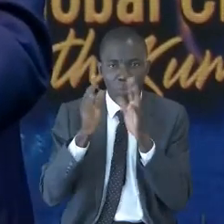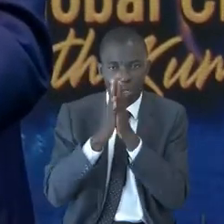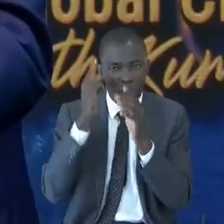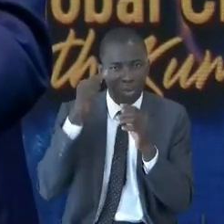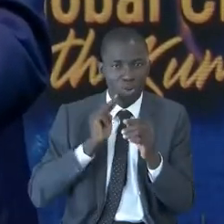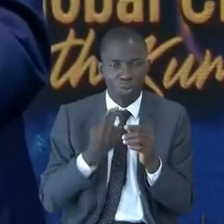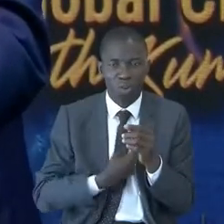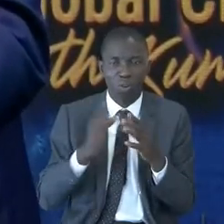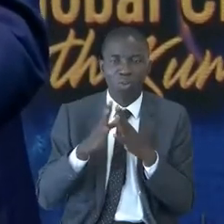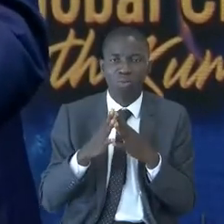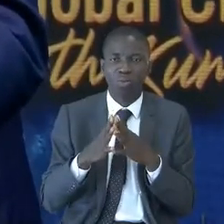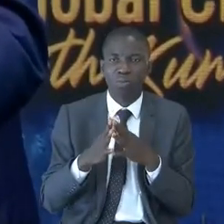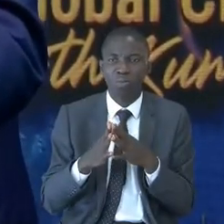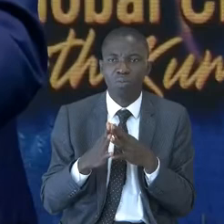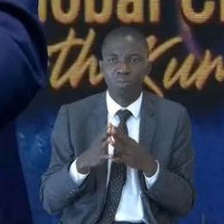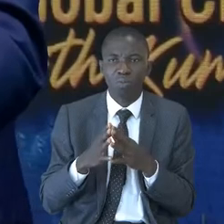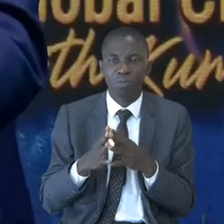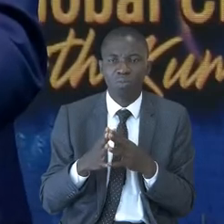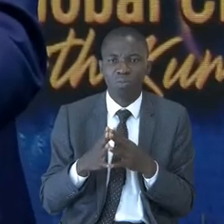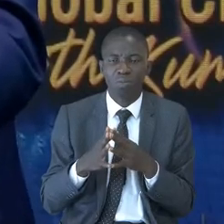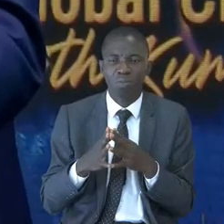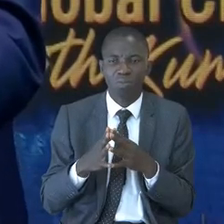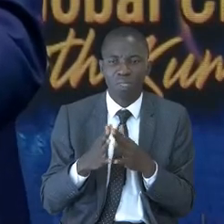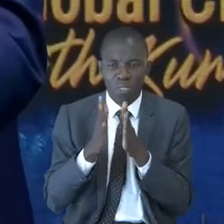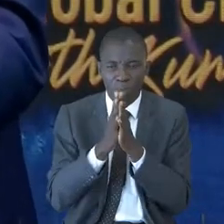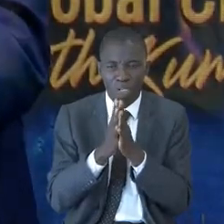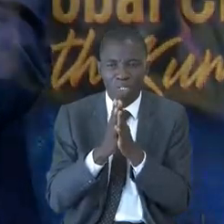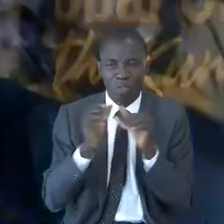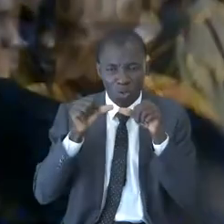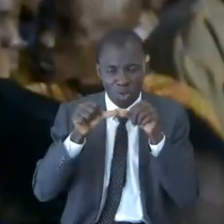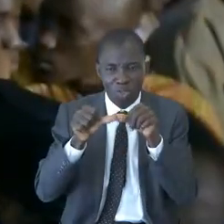To my left hand side, if you are done with counseling,